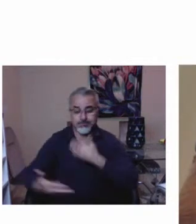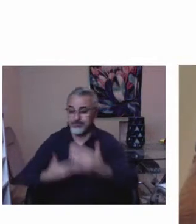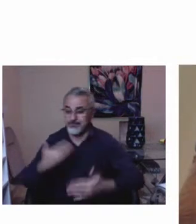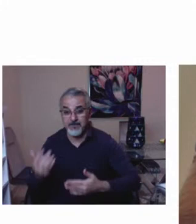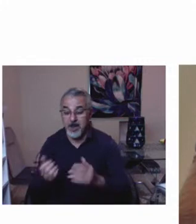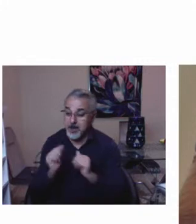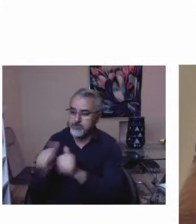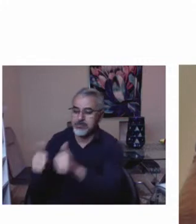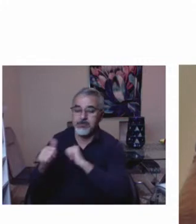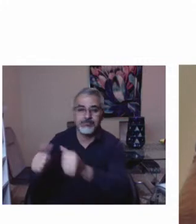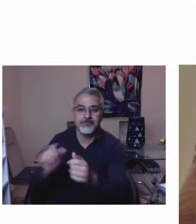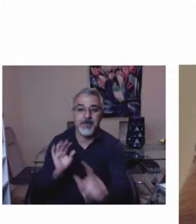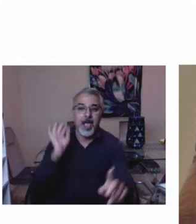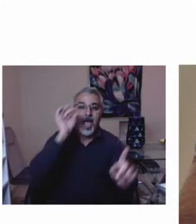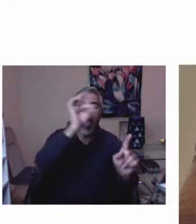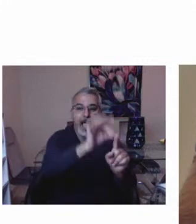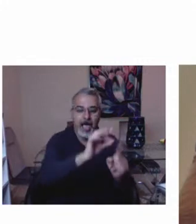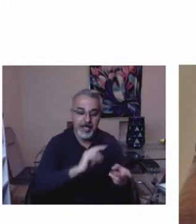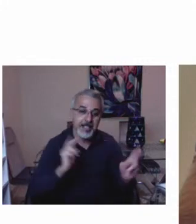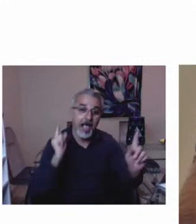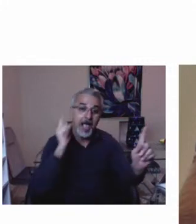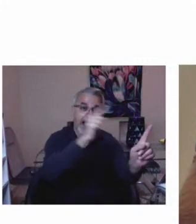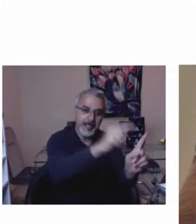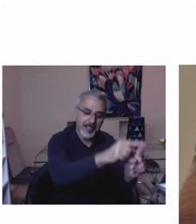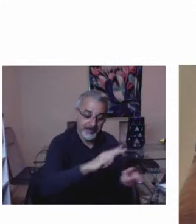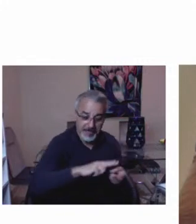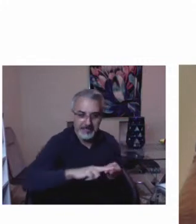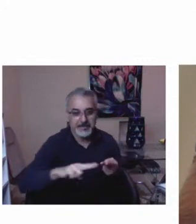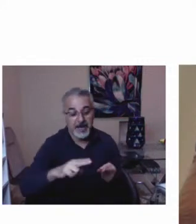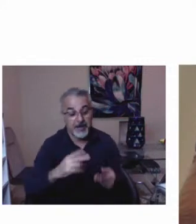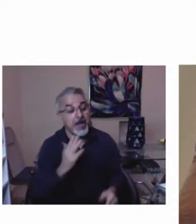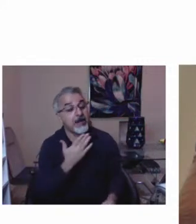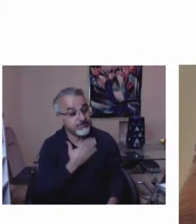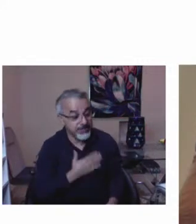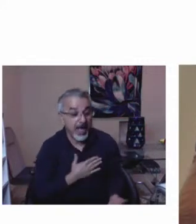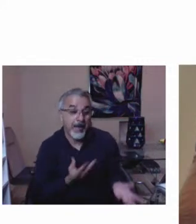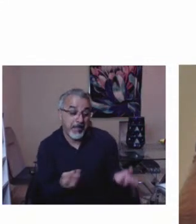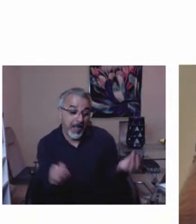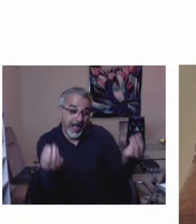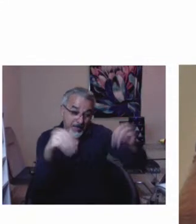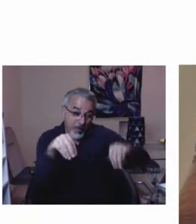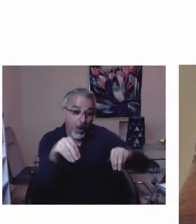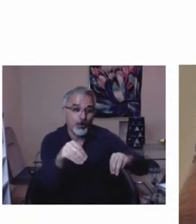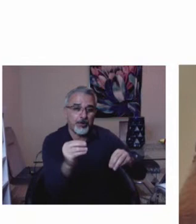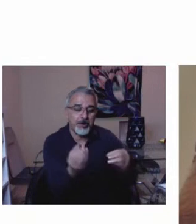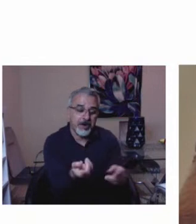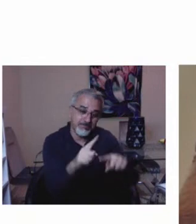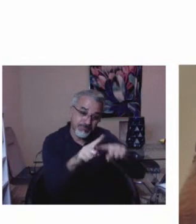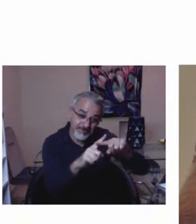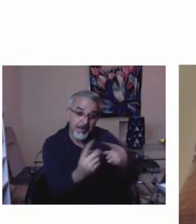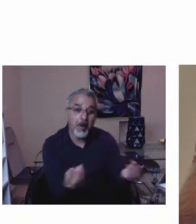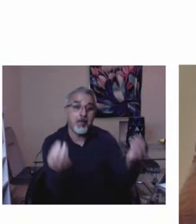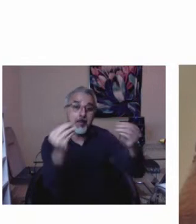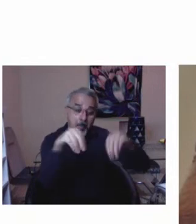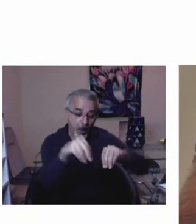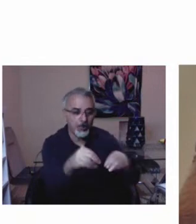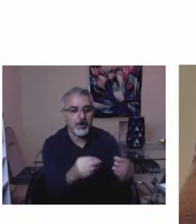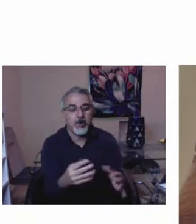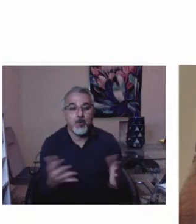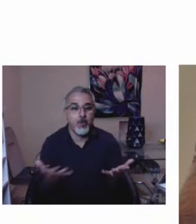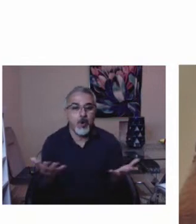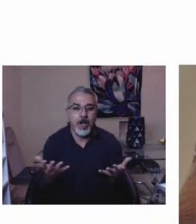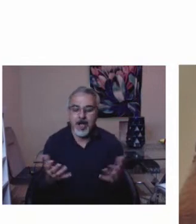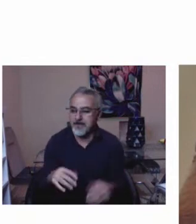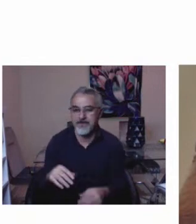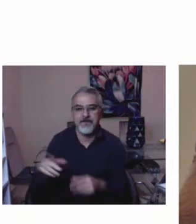to place young people who make up the majority of many conflict-affected countries at the center of strategies for financing